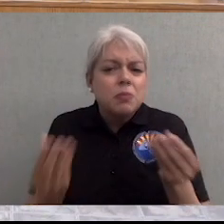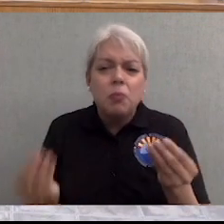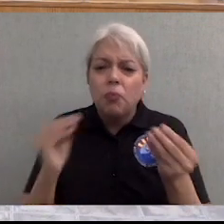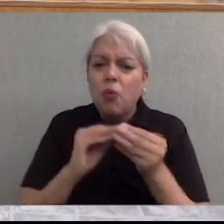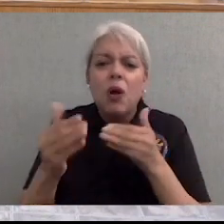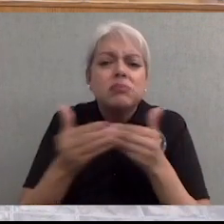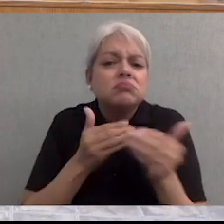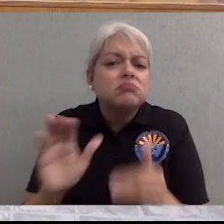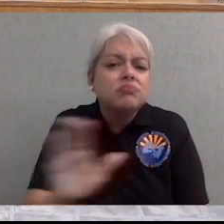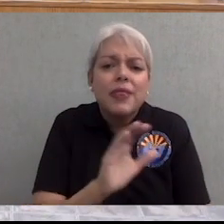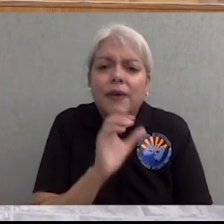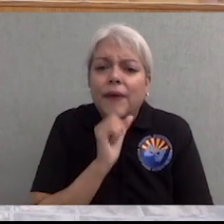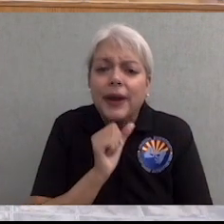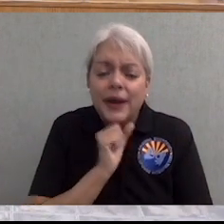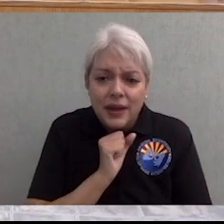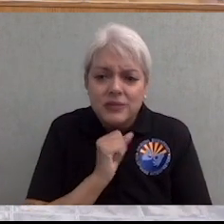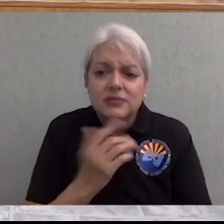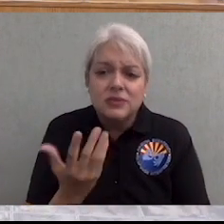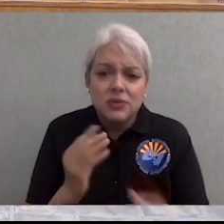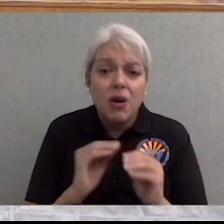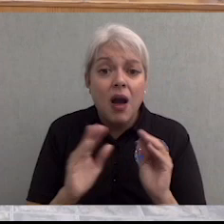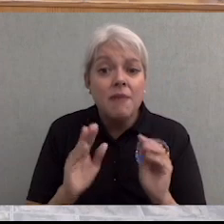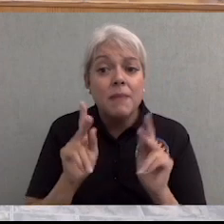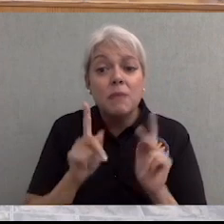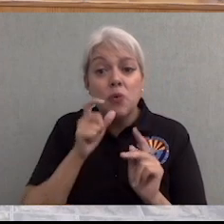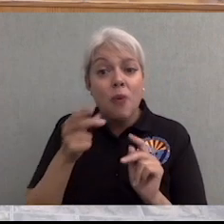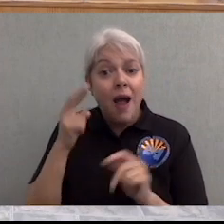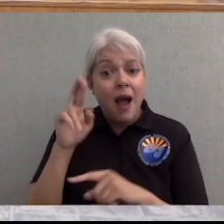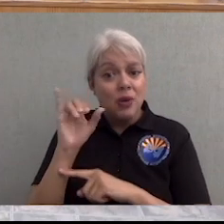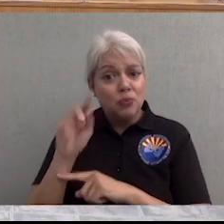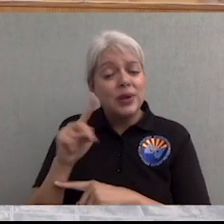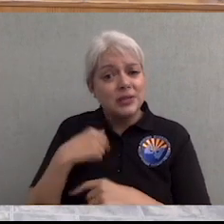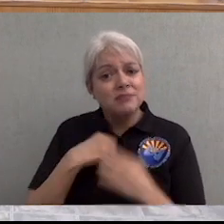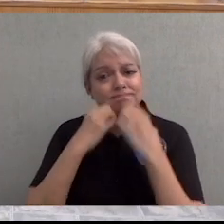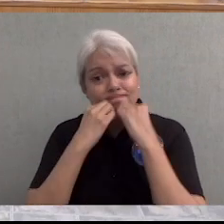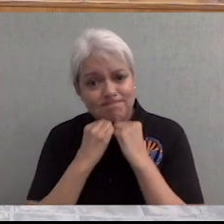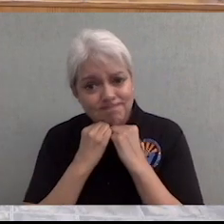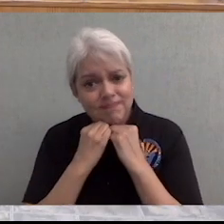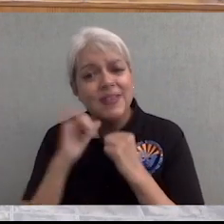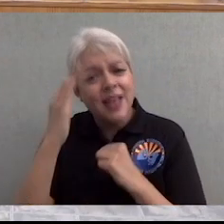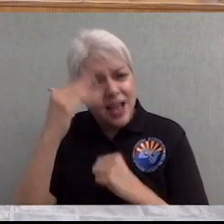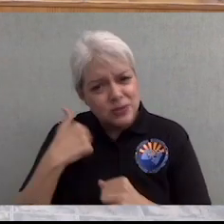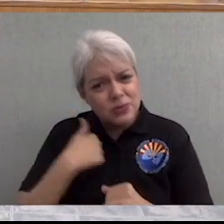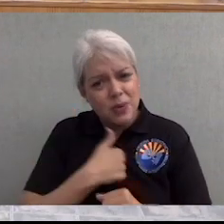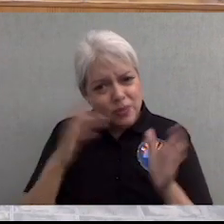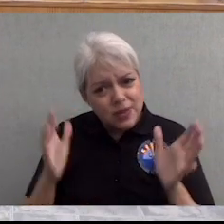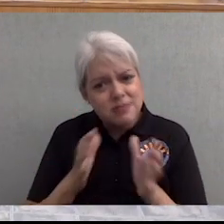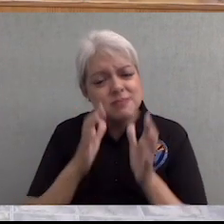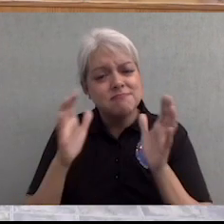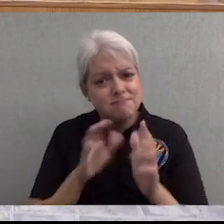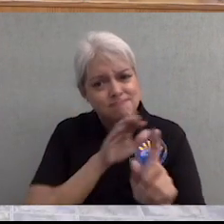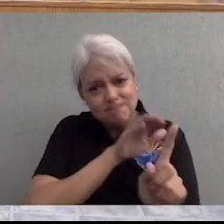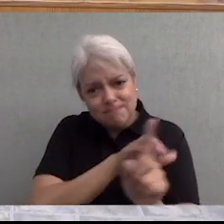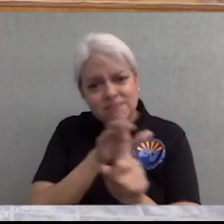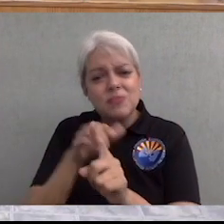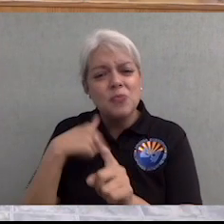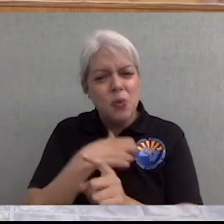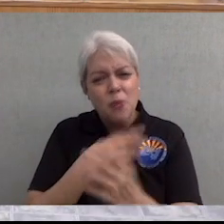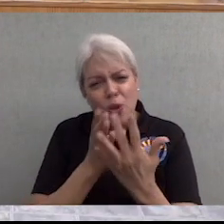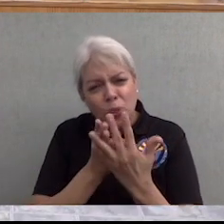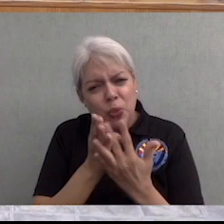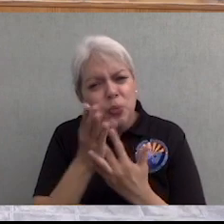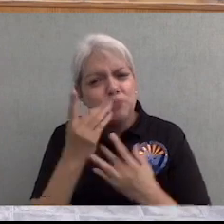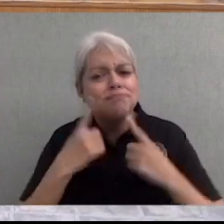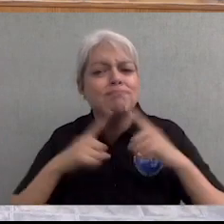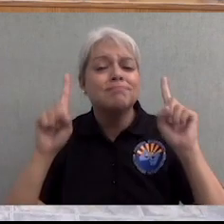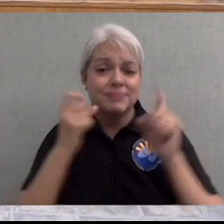those that are highest risk. So that's why we're doing this. We just want to get through all this as safe as possible. So thank you for listening, and we'll keep